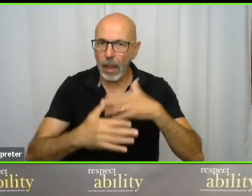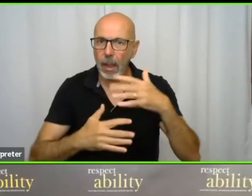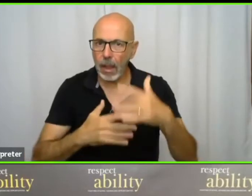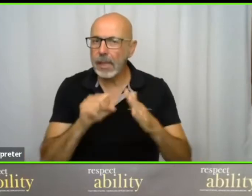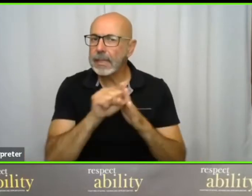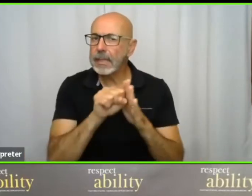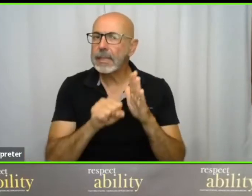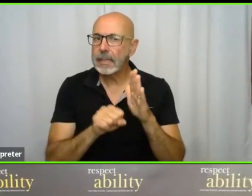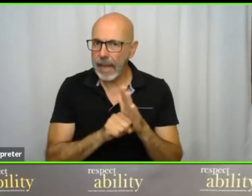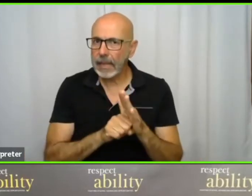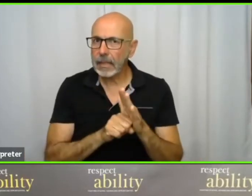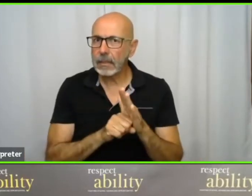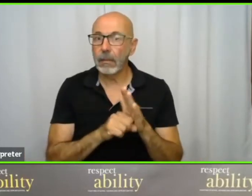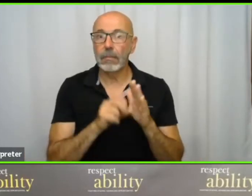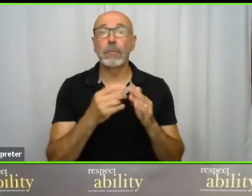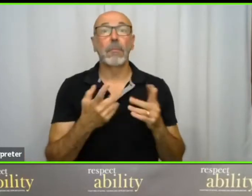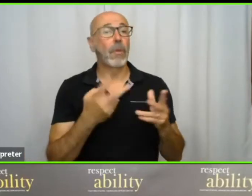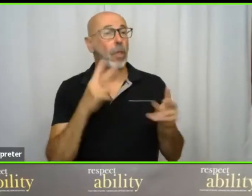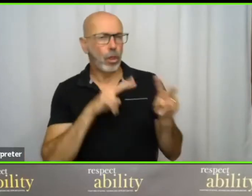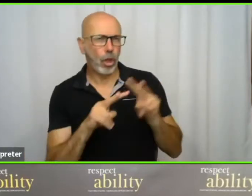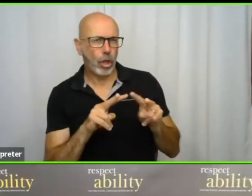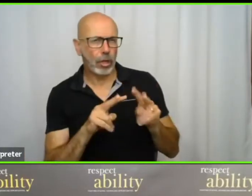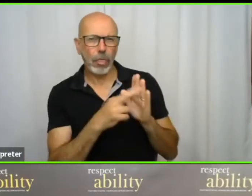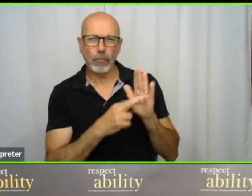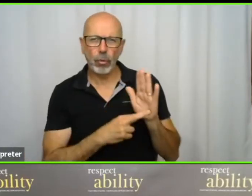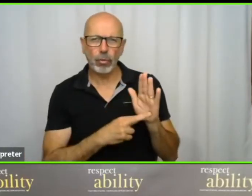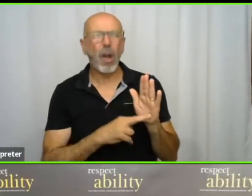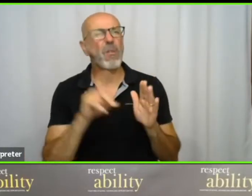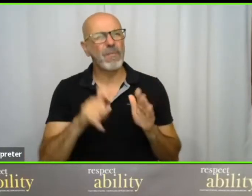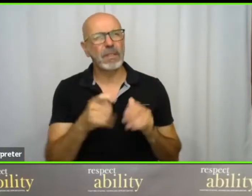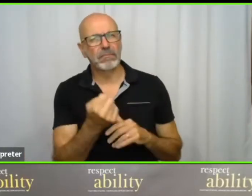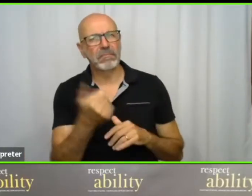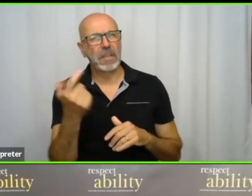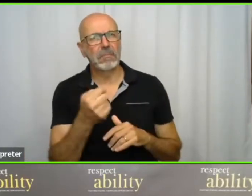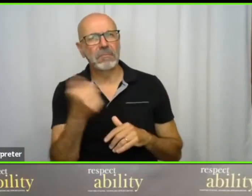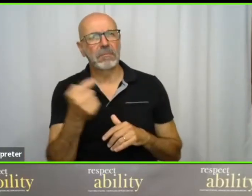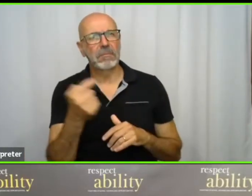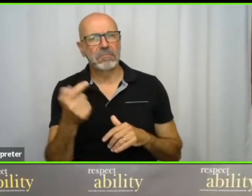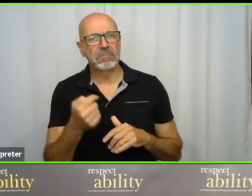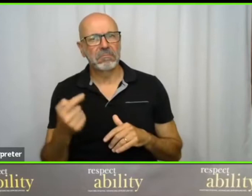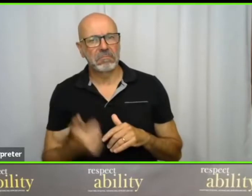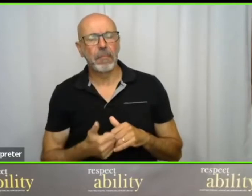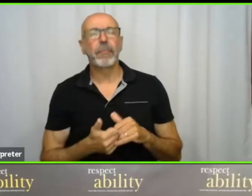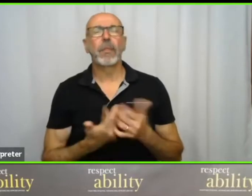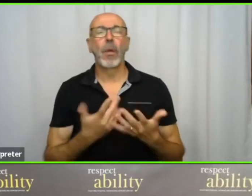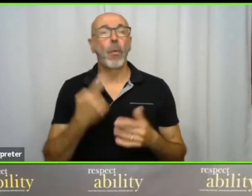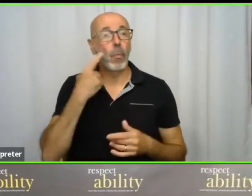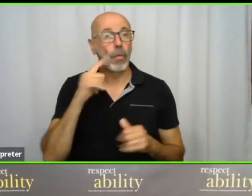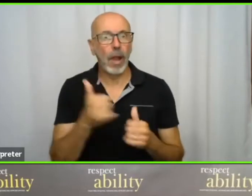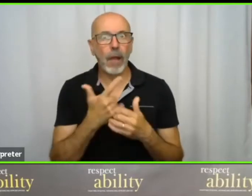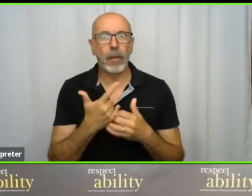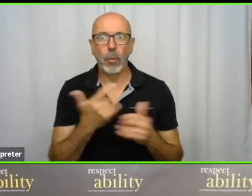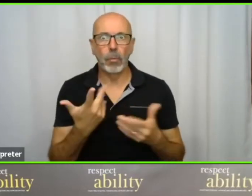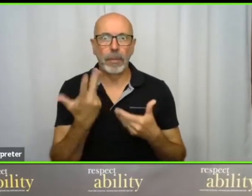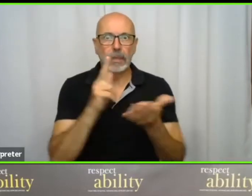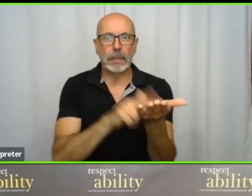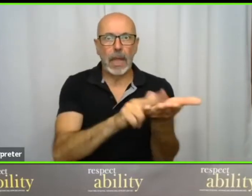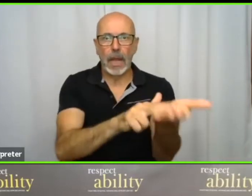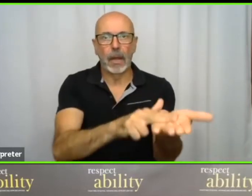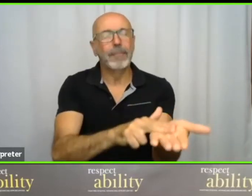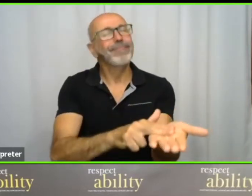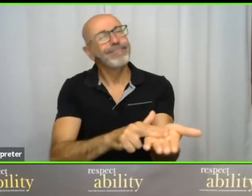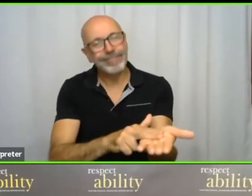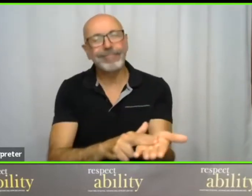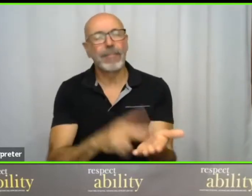been lifting those rules because they've recognized, yes, we wanted to go conservative in the beginning because we thought everybody and their brother would be signing up. And